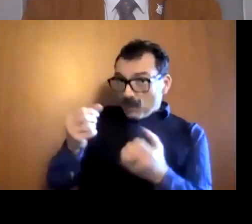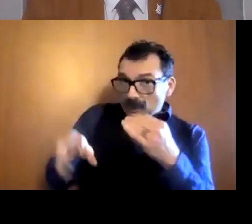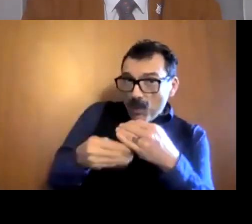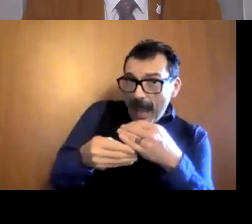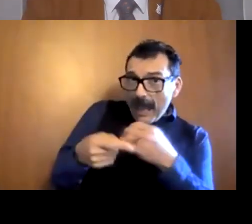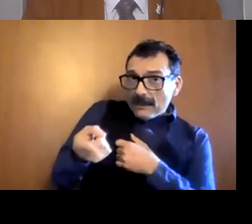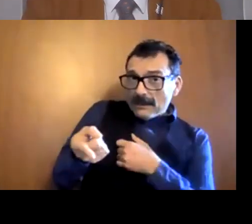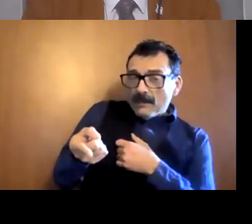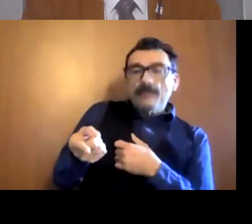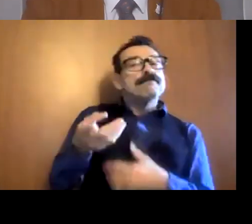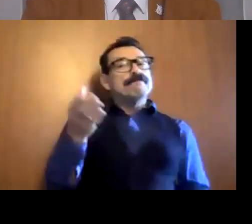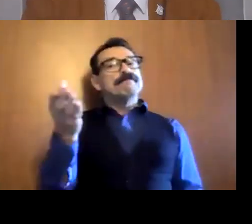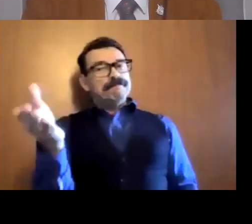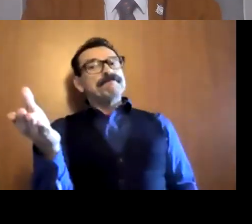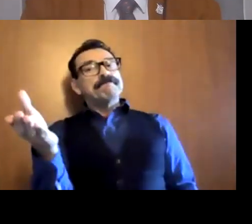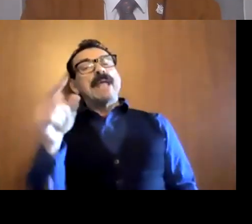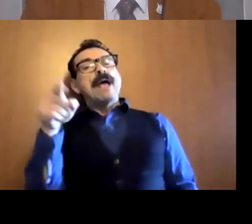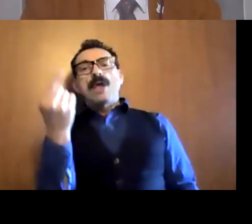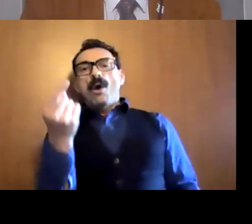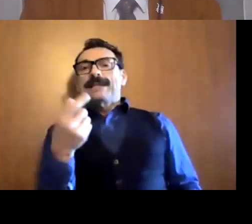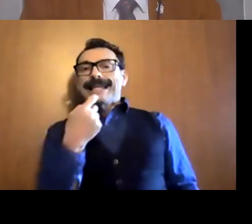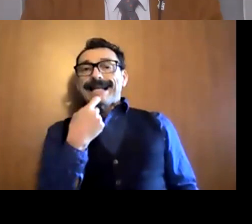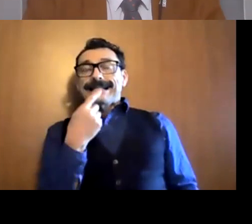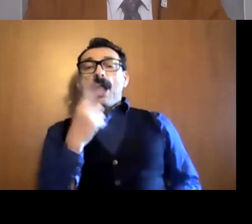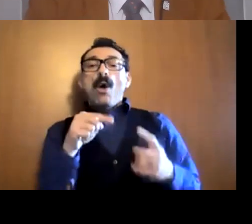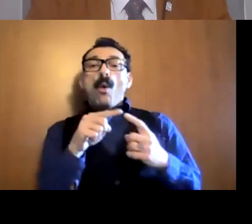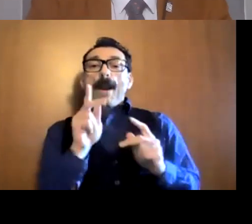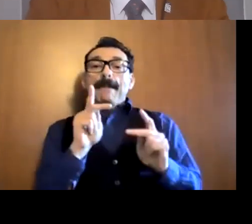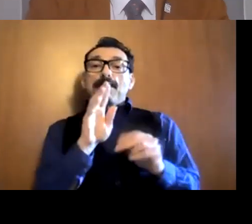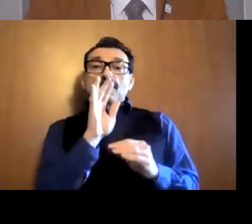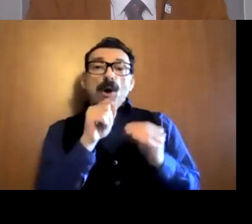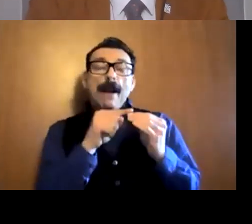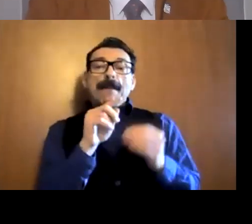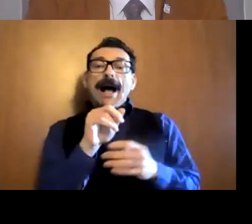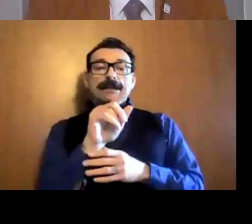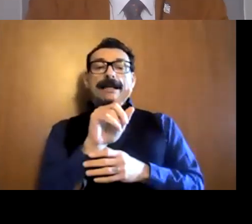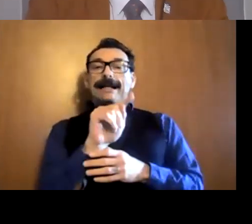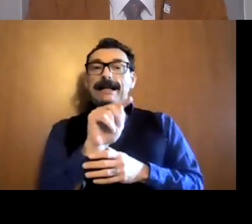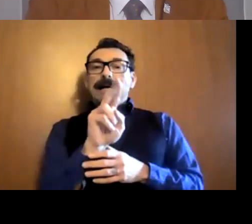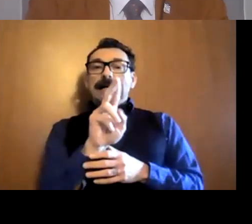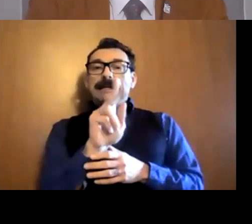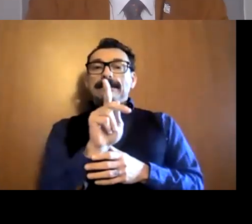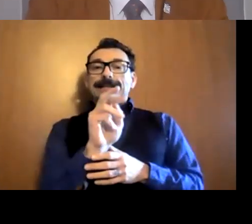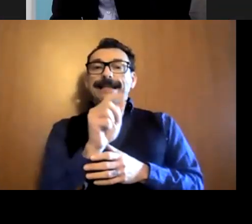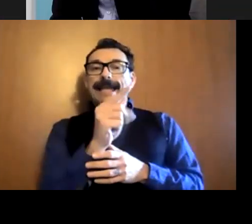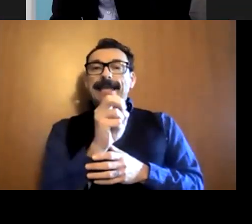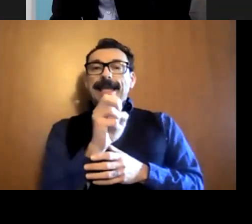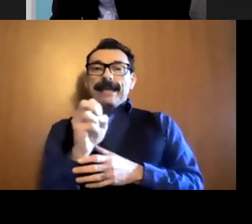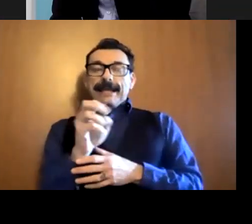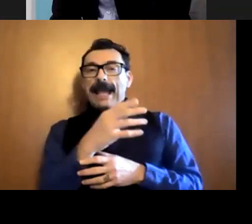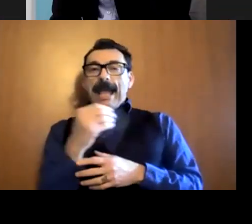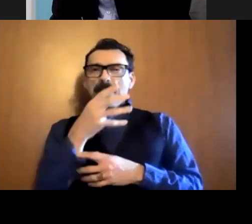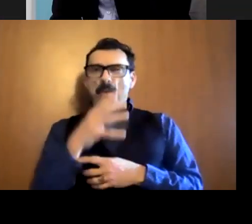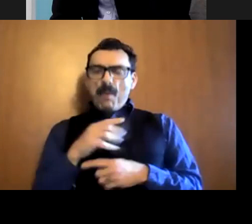The only thing that I'll say that I when people bring up Tuskegee and Henrietta Lacks, that I like people to remind themselves that,